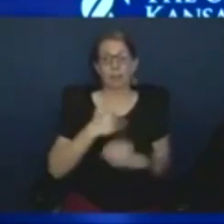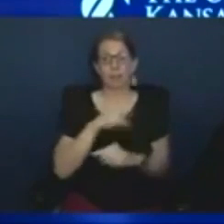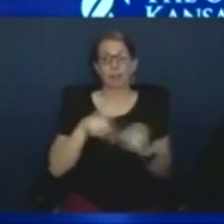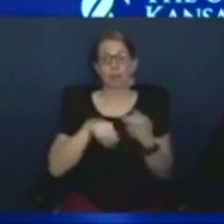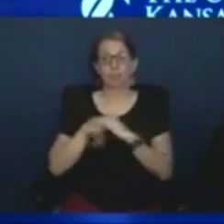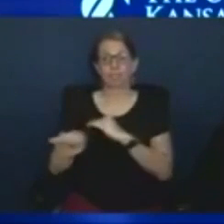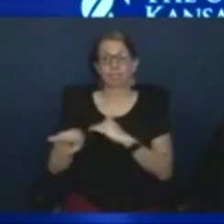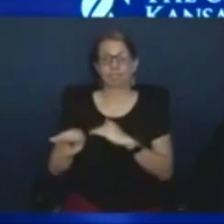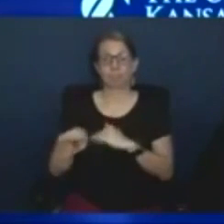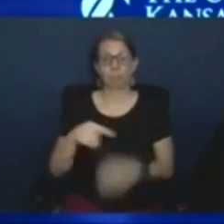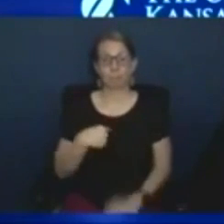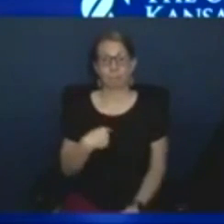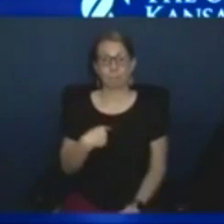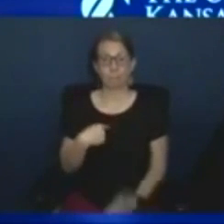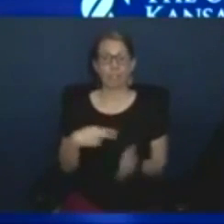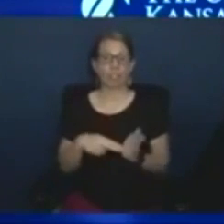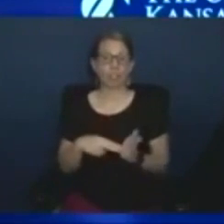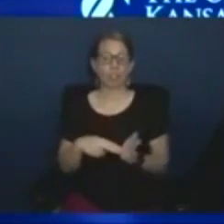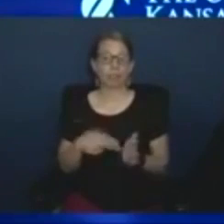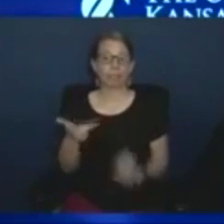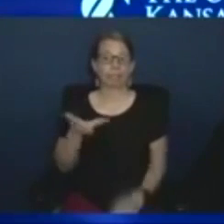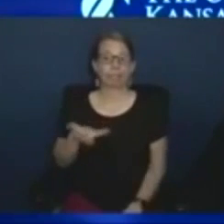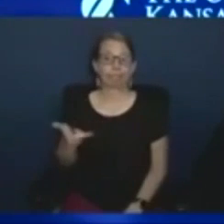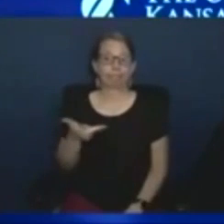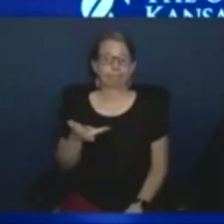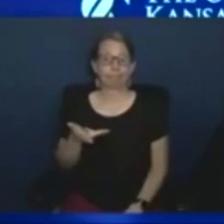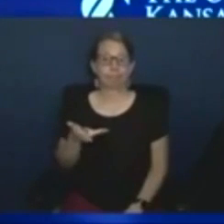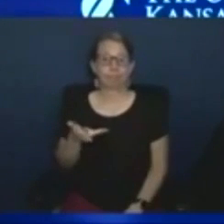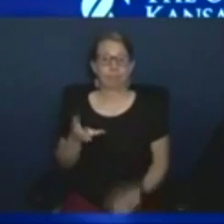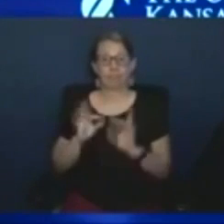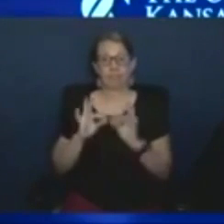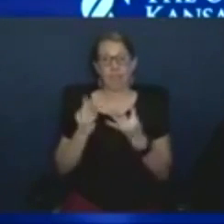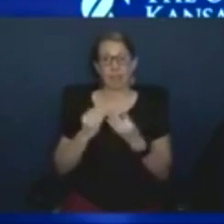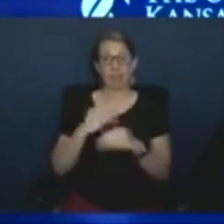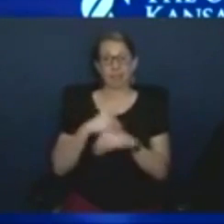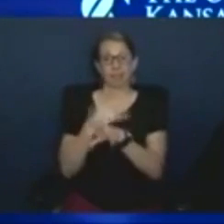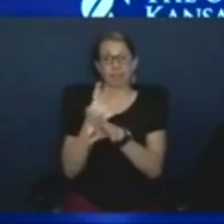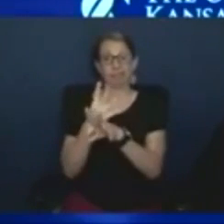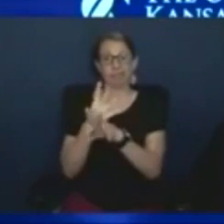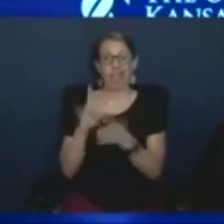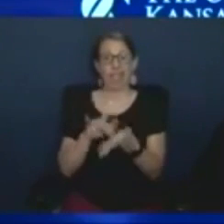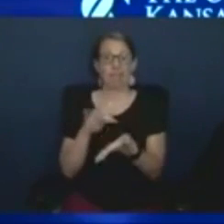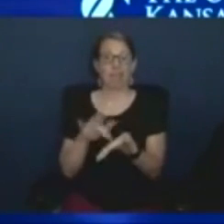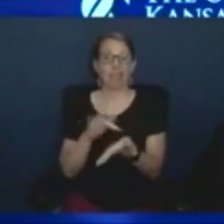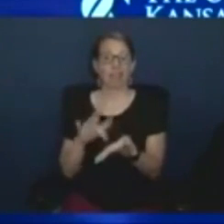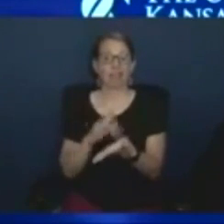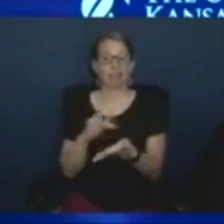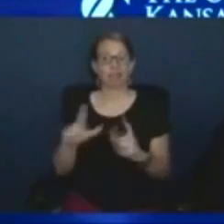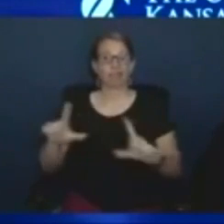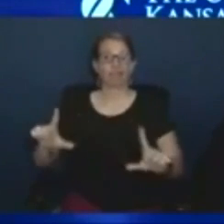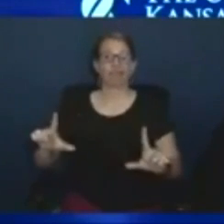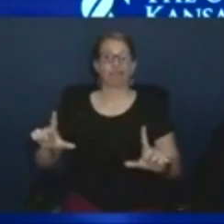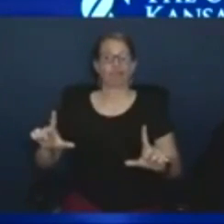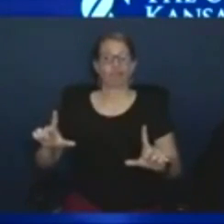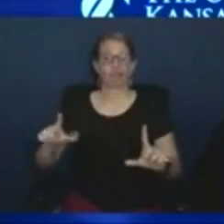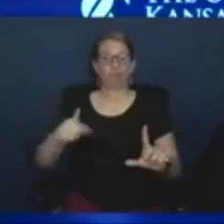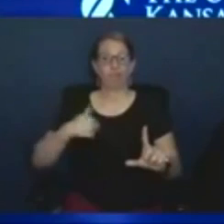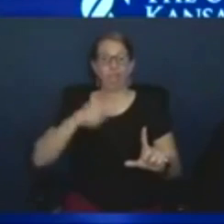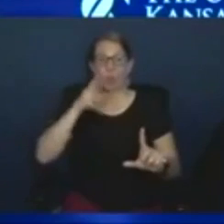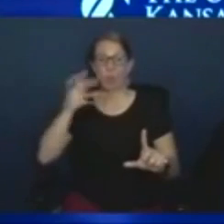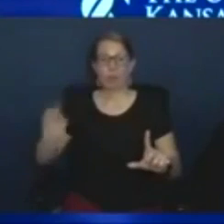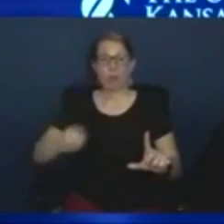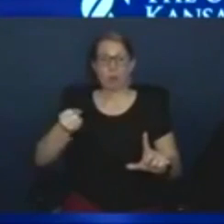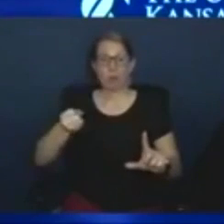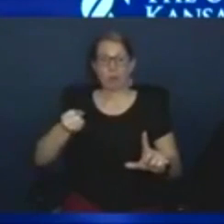me and a nurse in there, and we would have the family on an iPad, and I would be holding the patient's